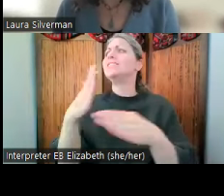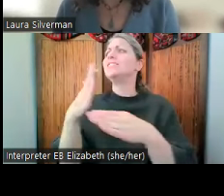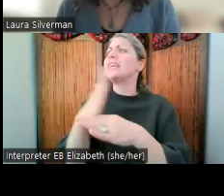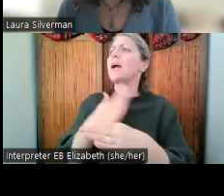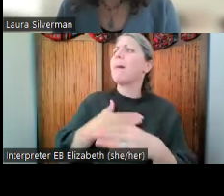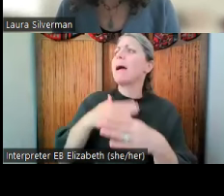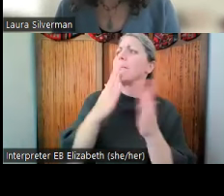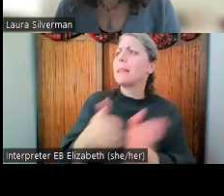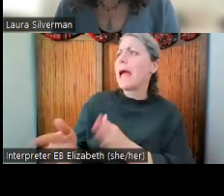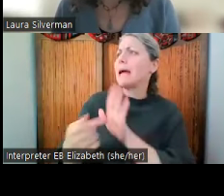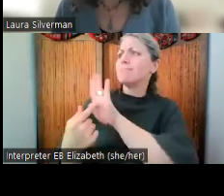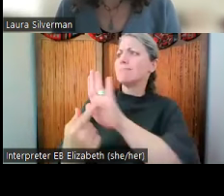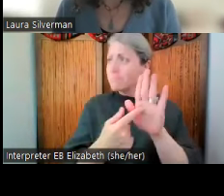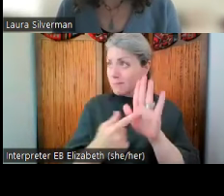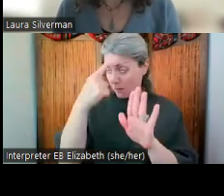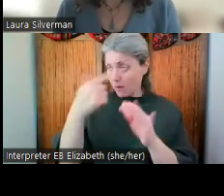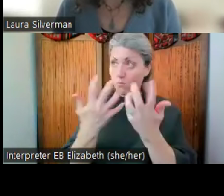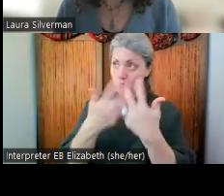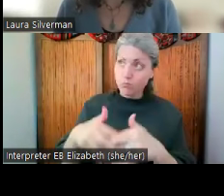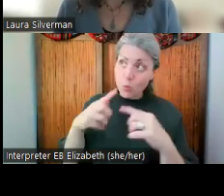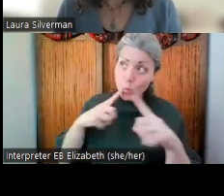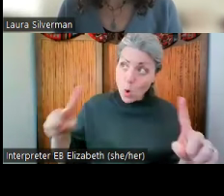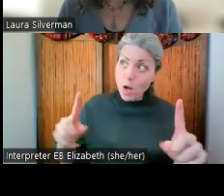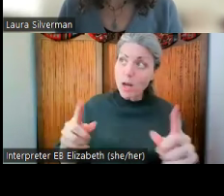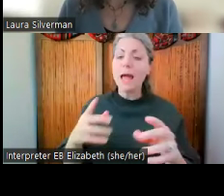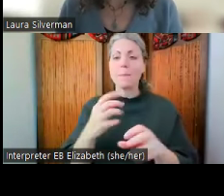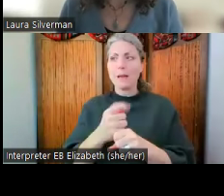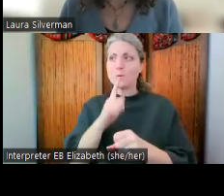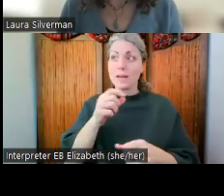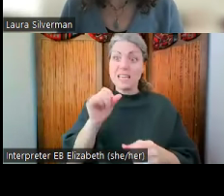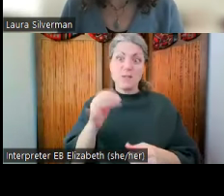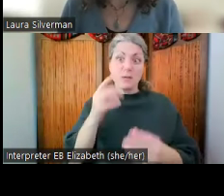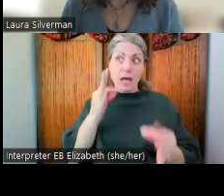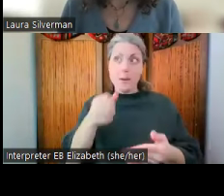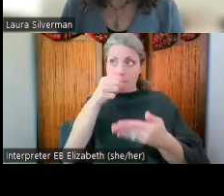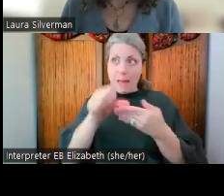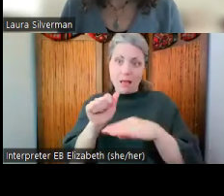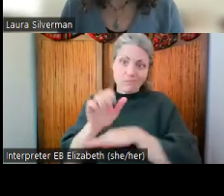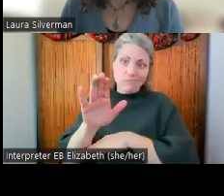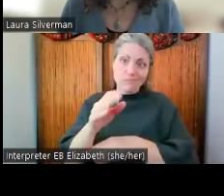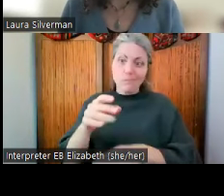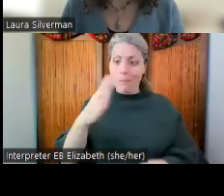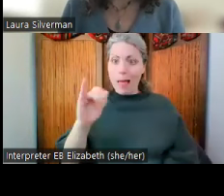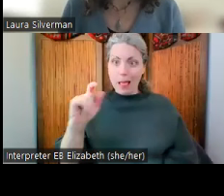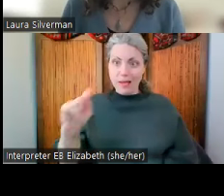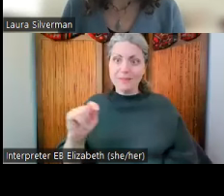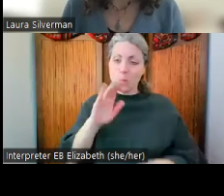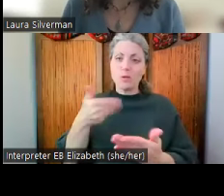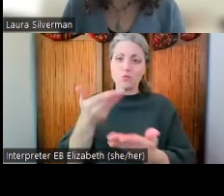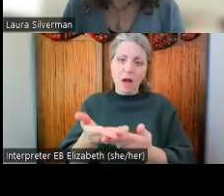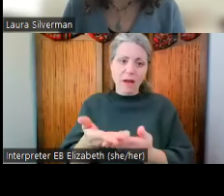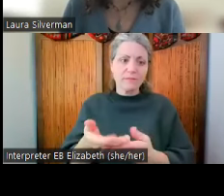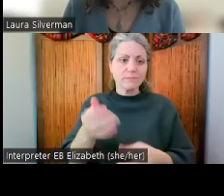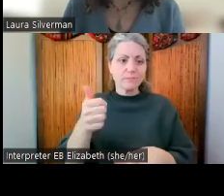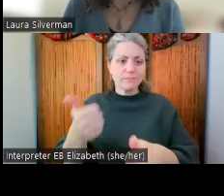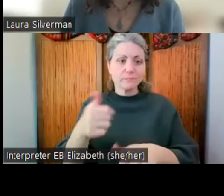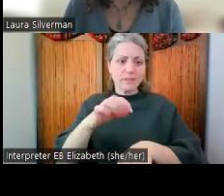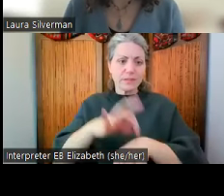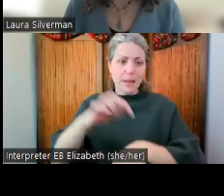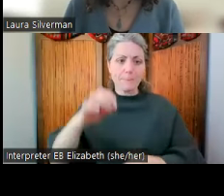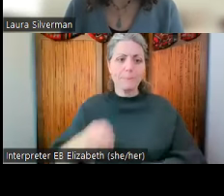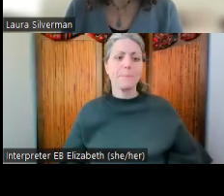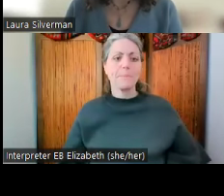that you get your mail-in ballots in. And their Vote 411 has a